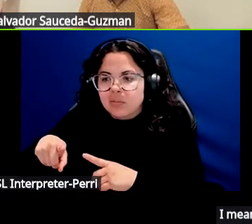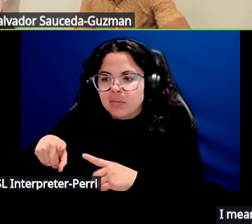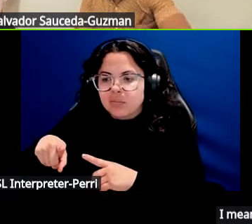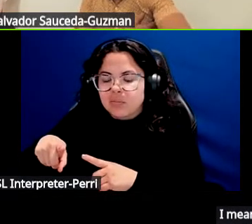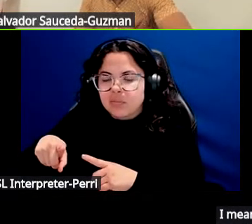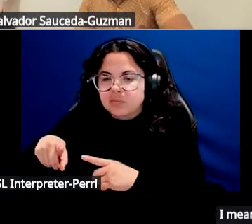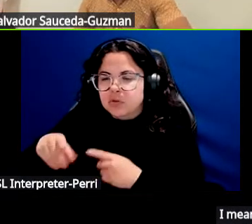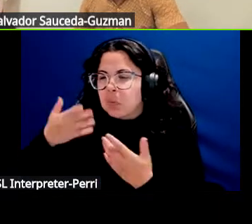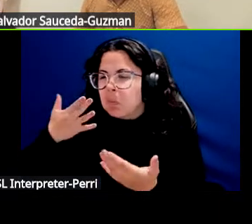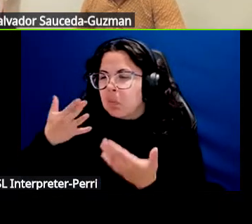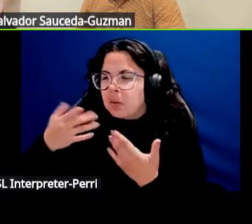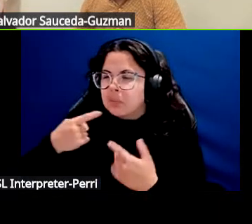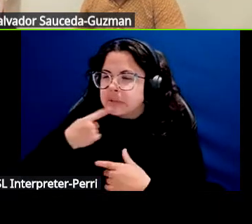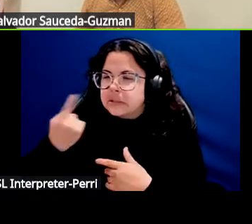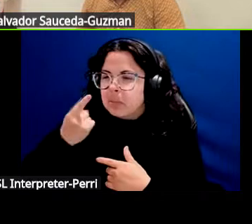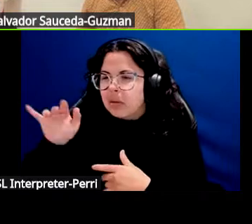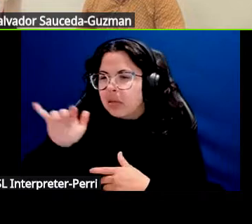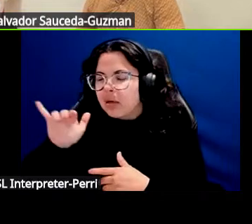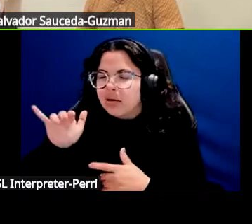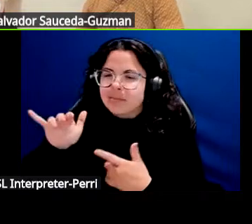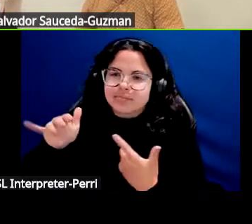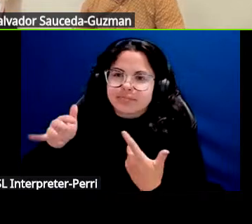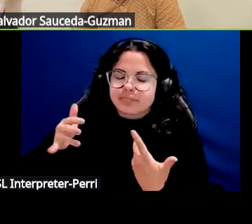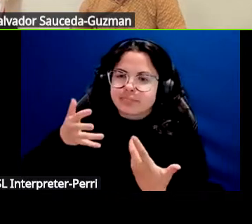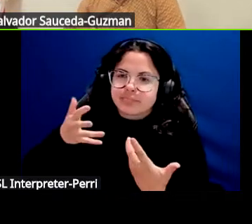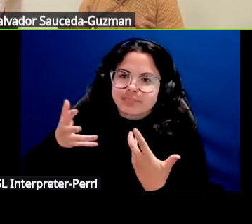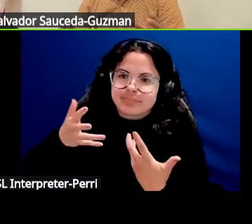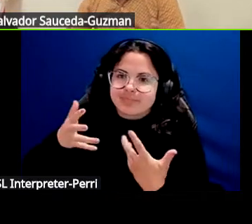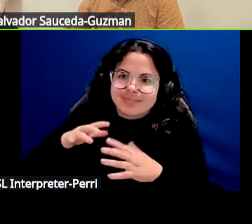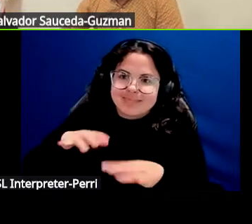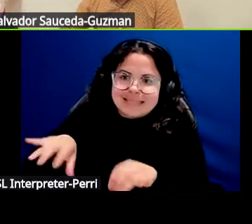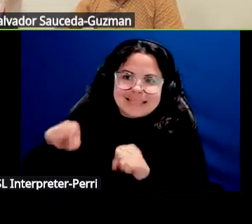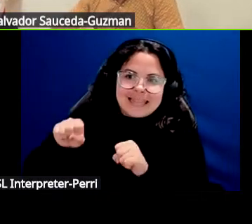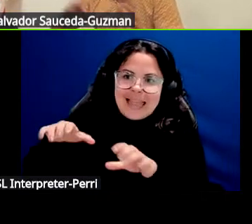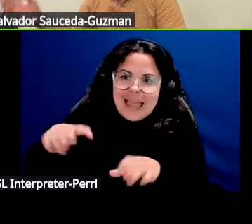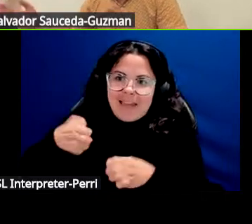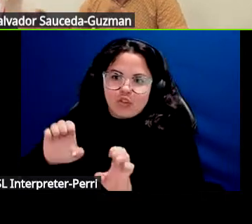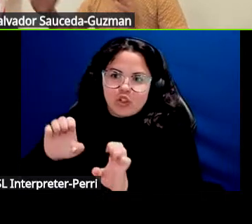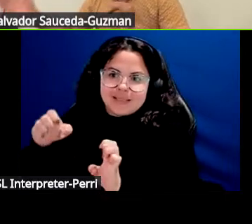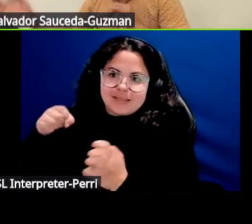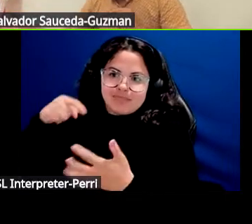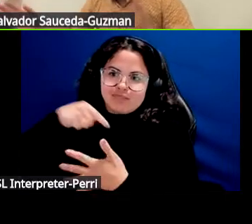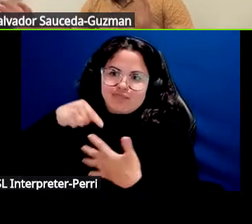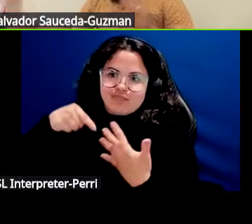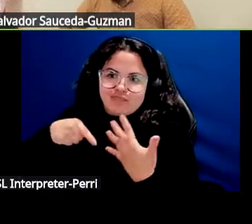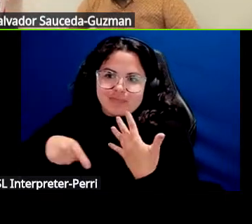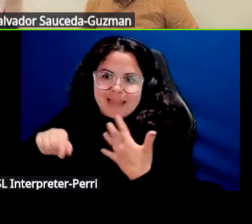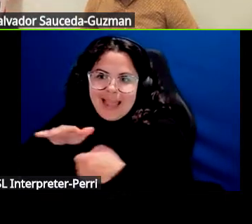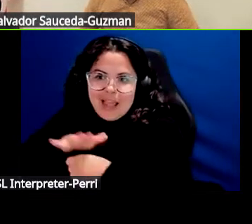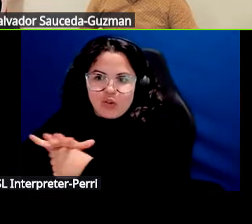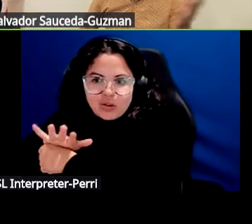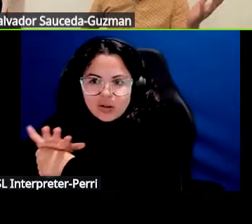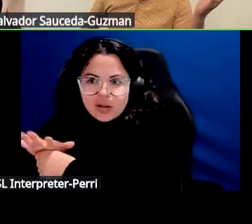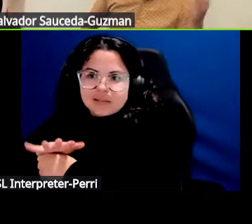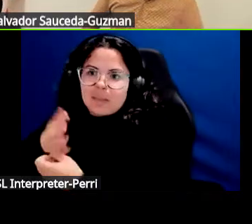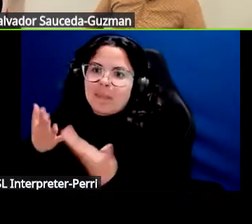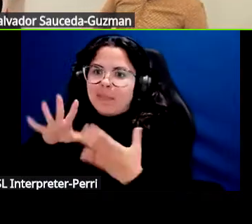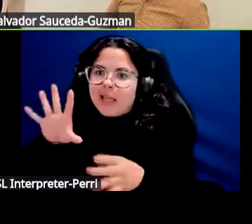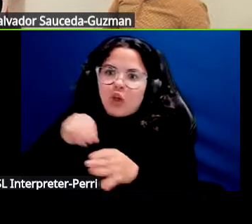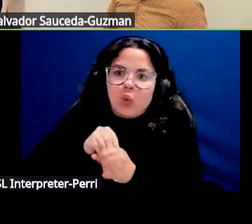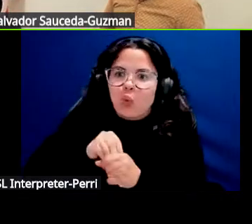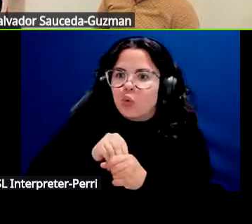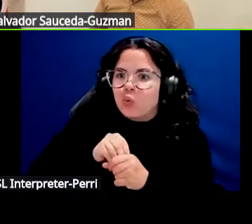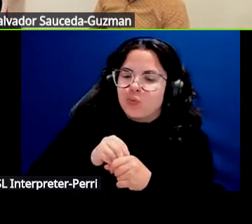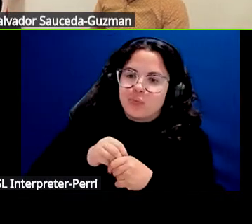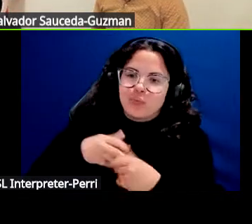So I might say something like, take aggressive efforts in these areas. These may include, you know, such things